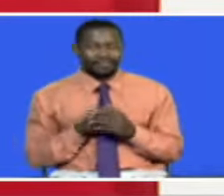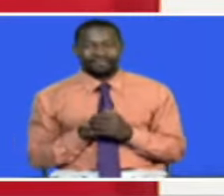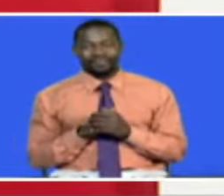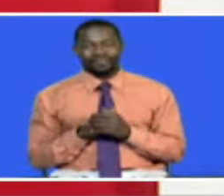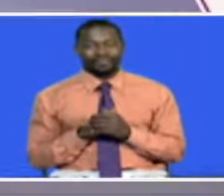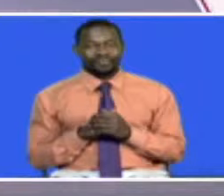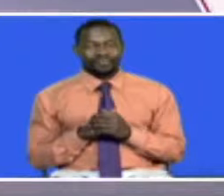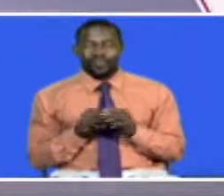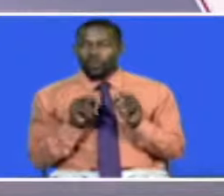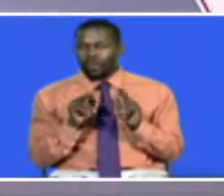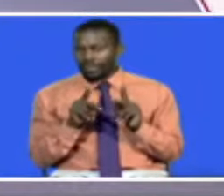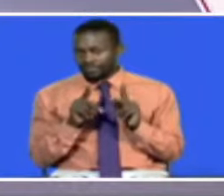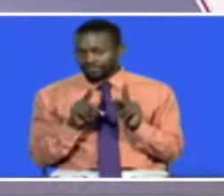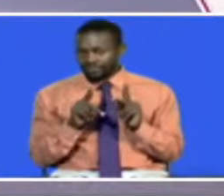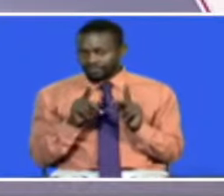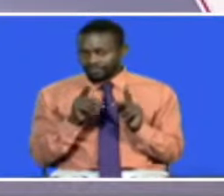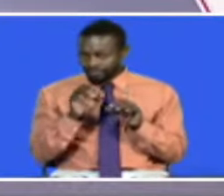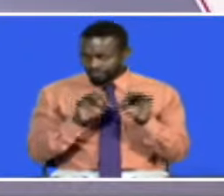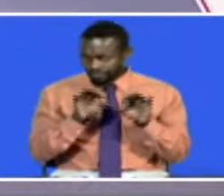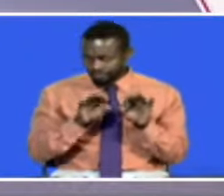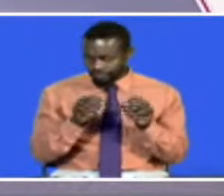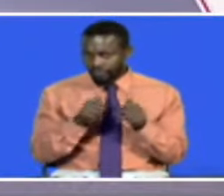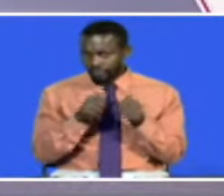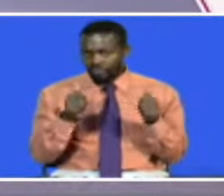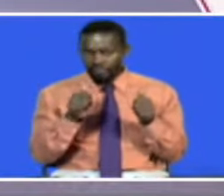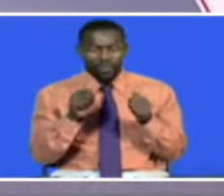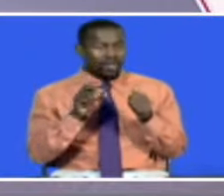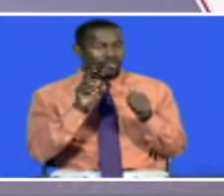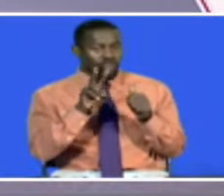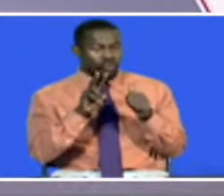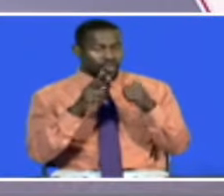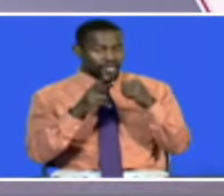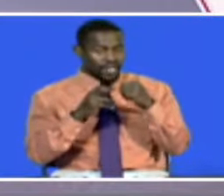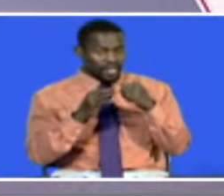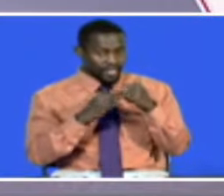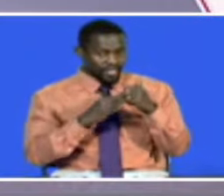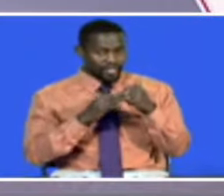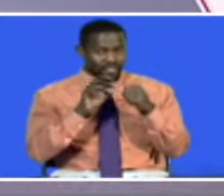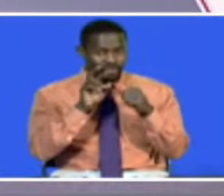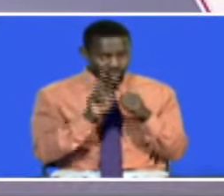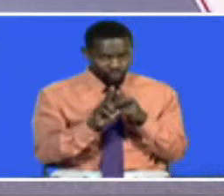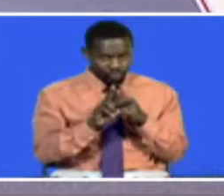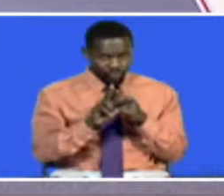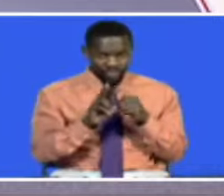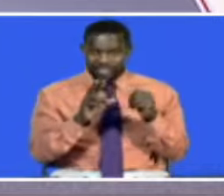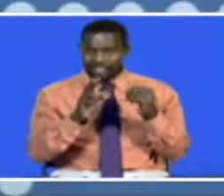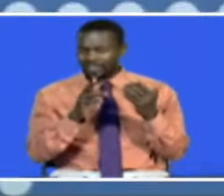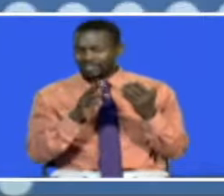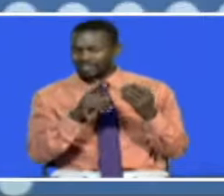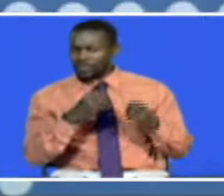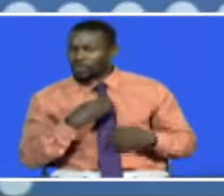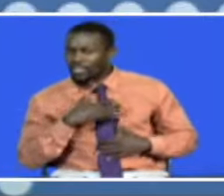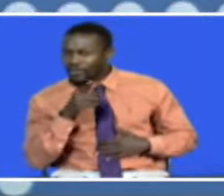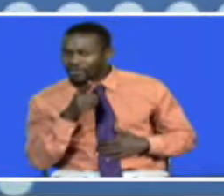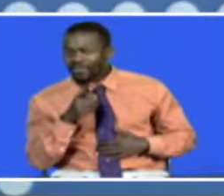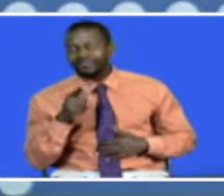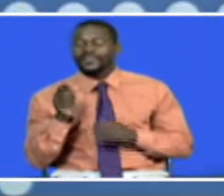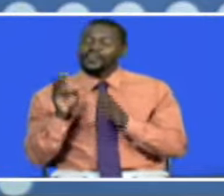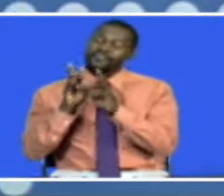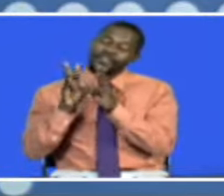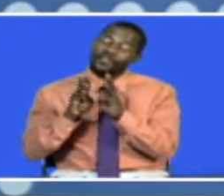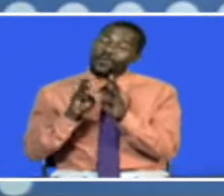here. The biggest shock is not 282. The biggest shock is 44. Where? Yes. Okay,